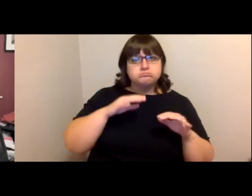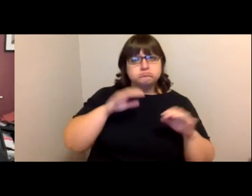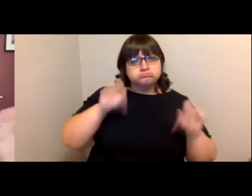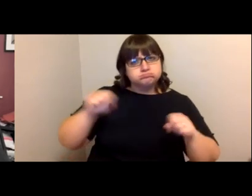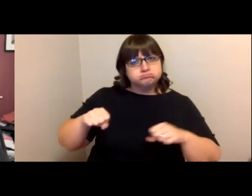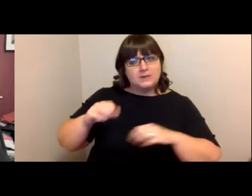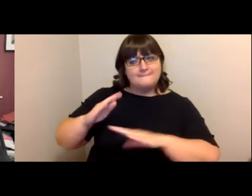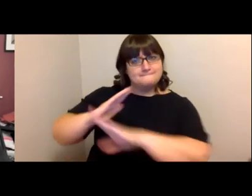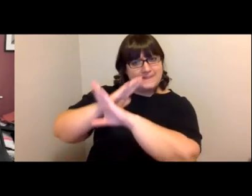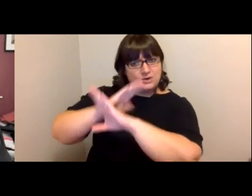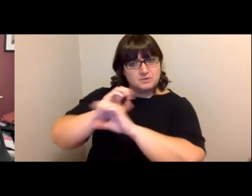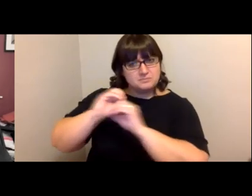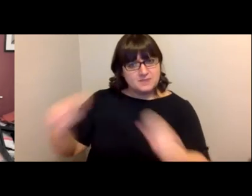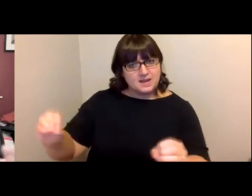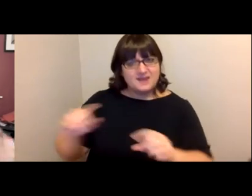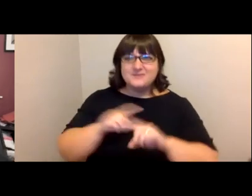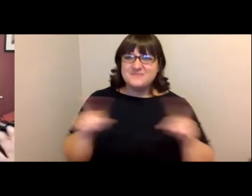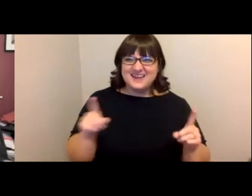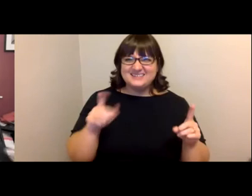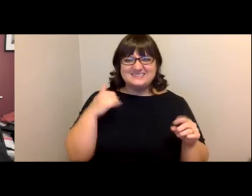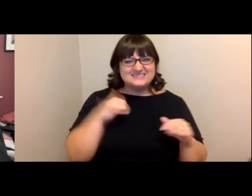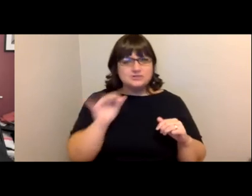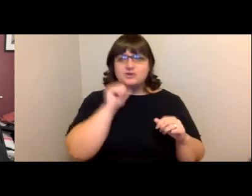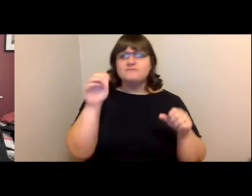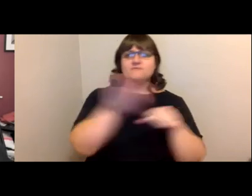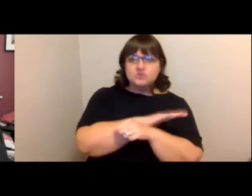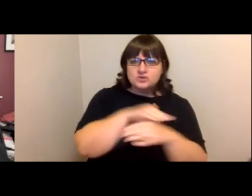about access, which I'll get into, that still might be there